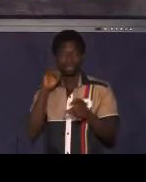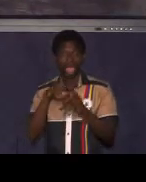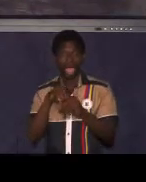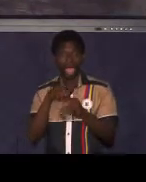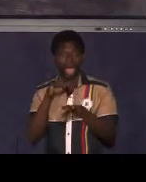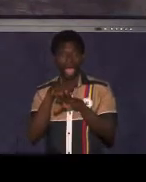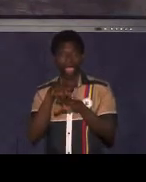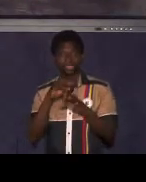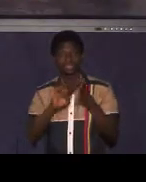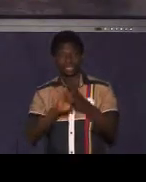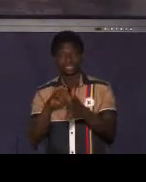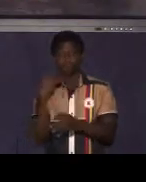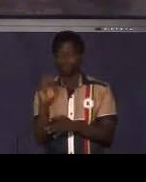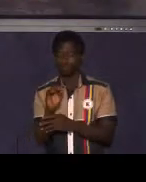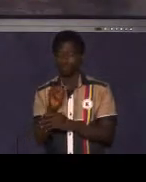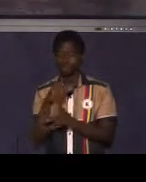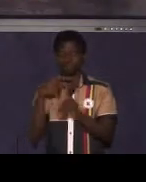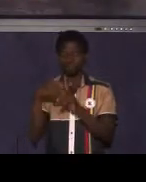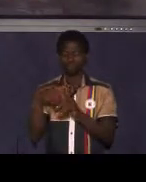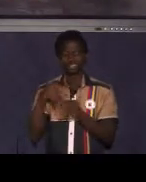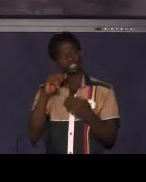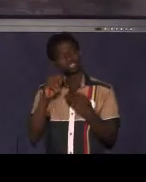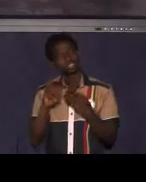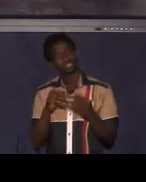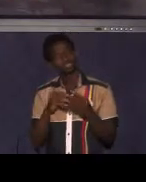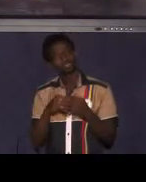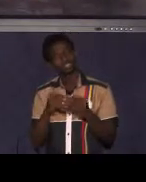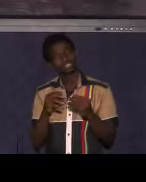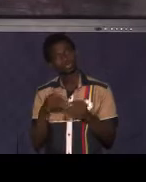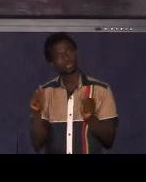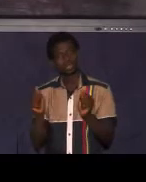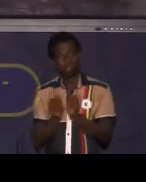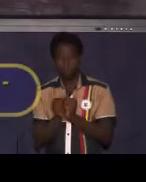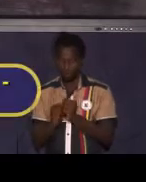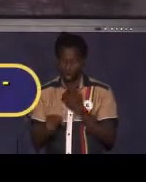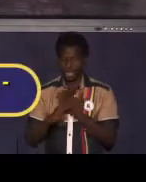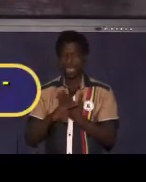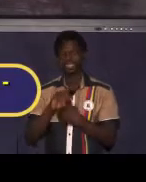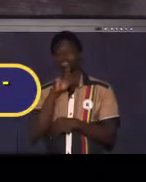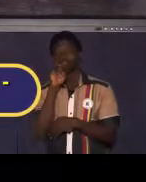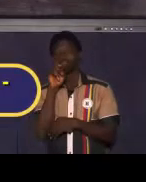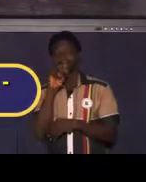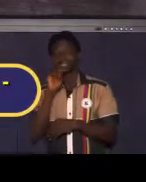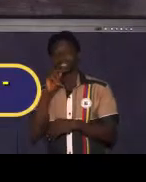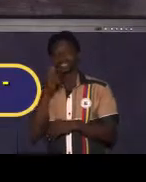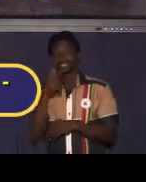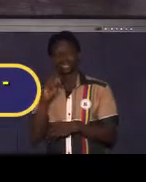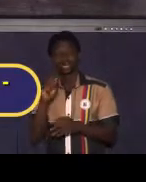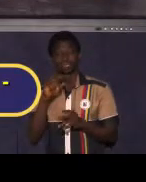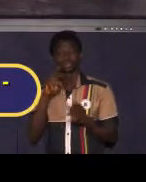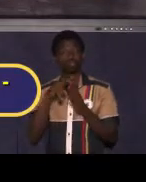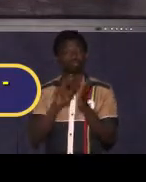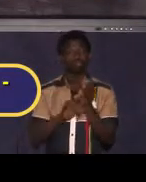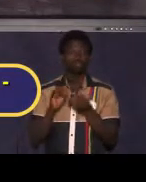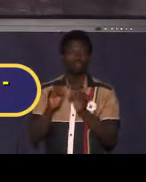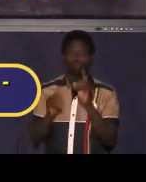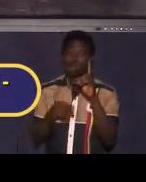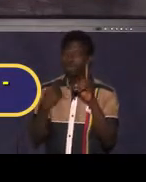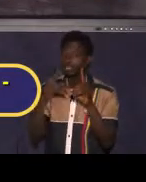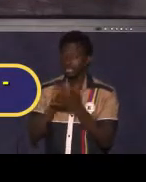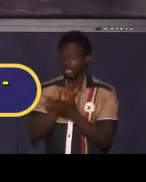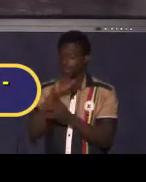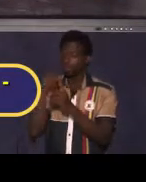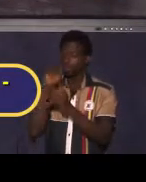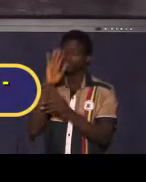Now, let's look at example of affirmative statement or positive statement with negative question tags. Rule number